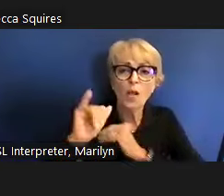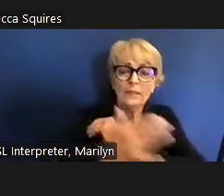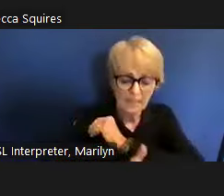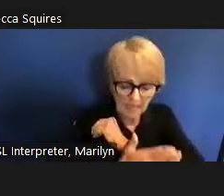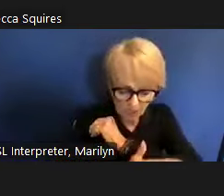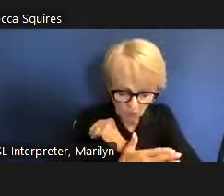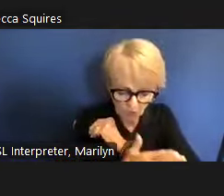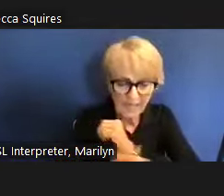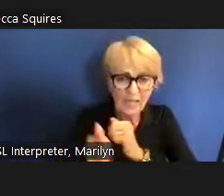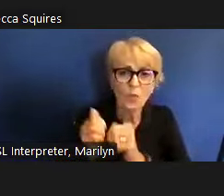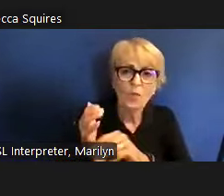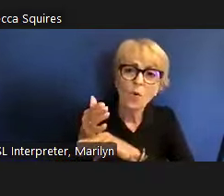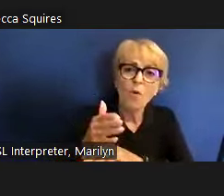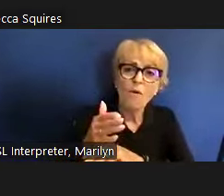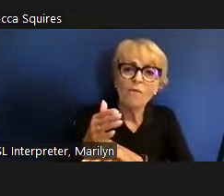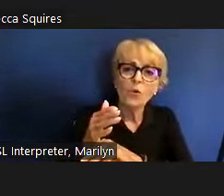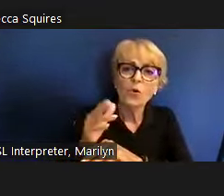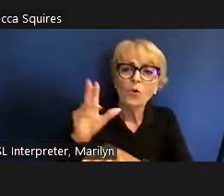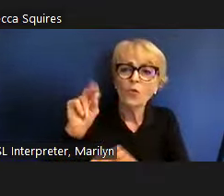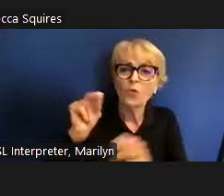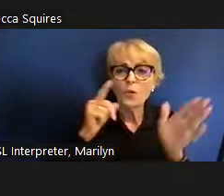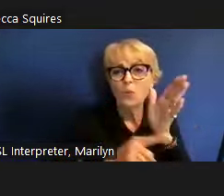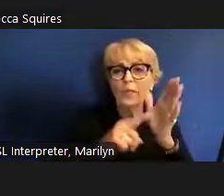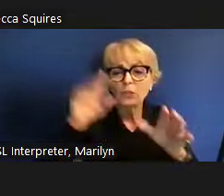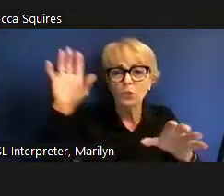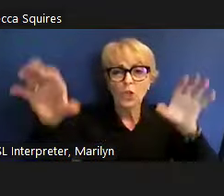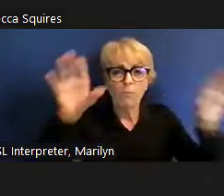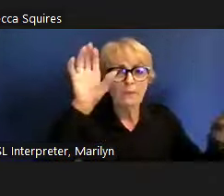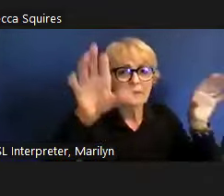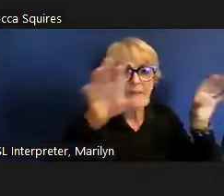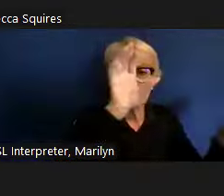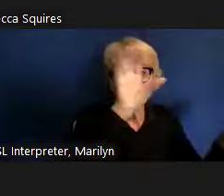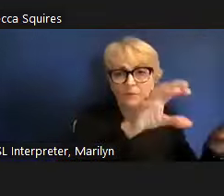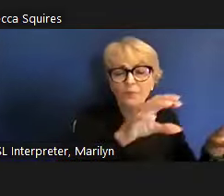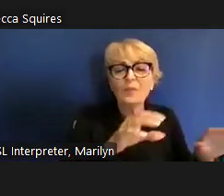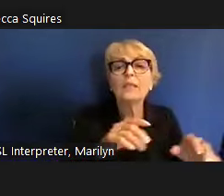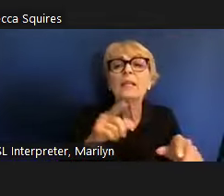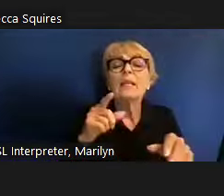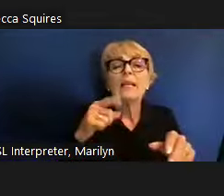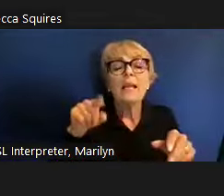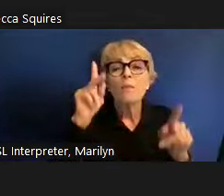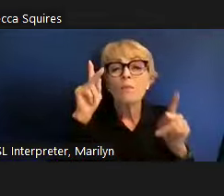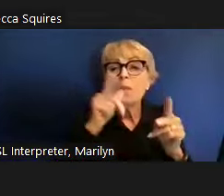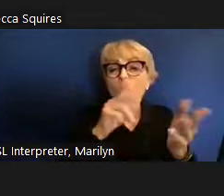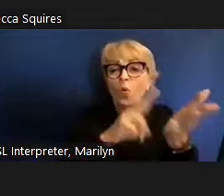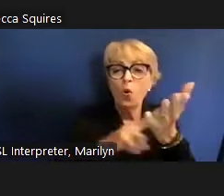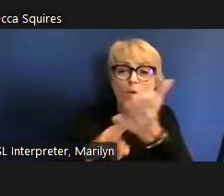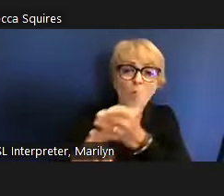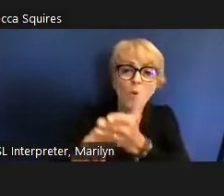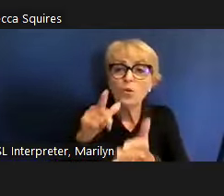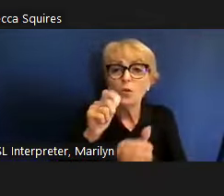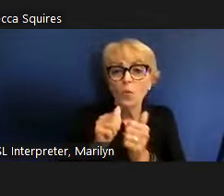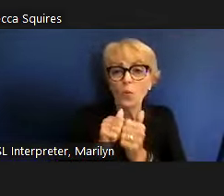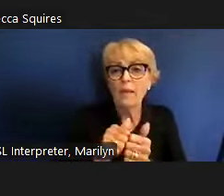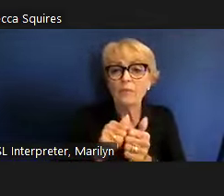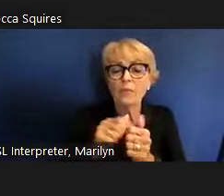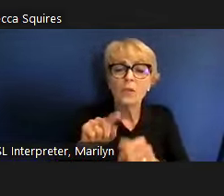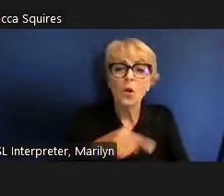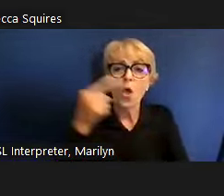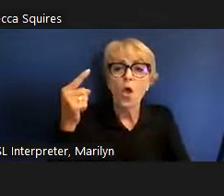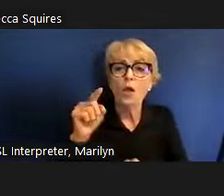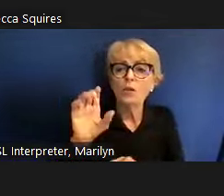with over 30 research hubs enrolling people who have long COVID or